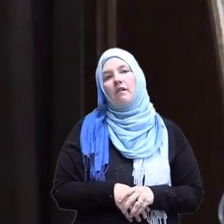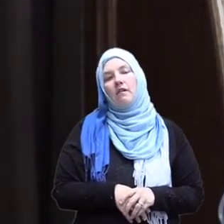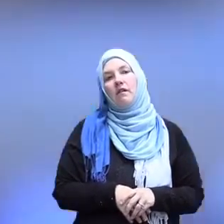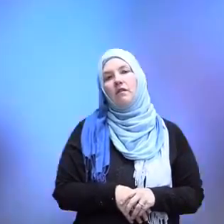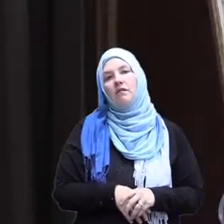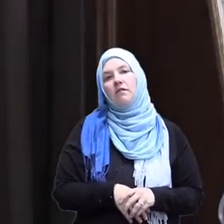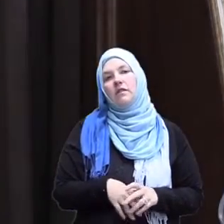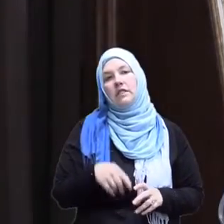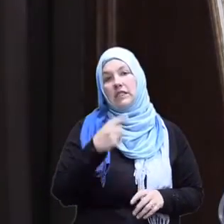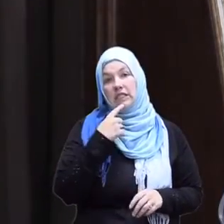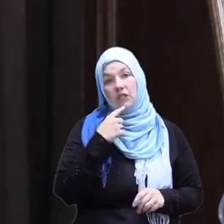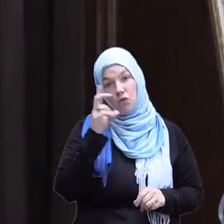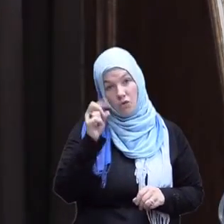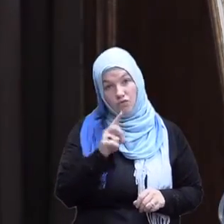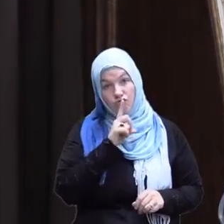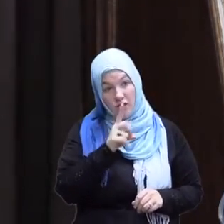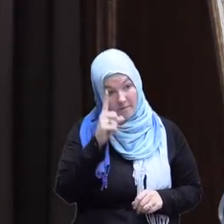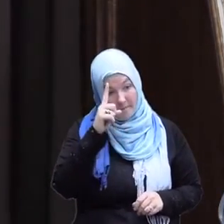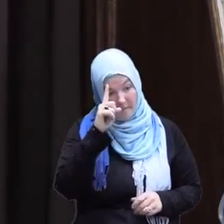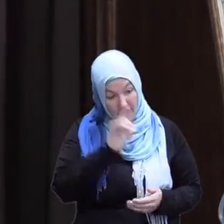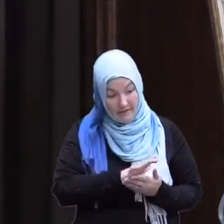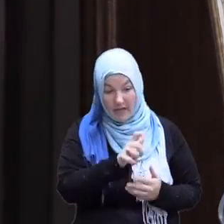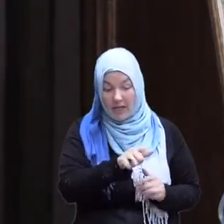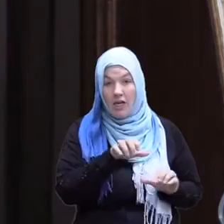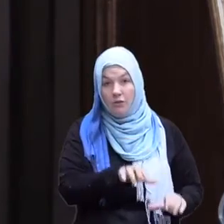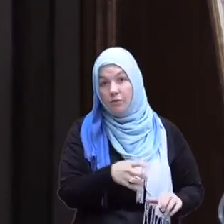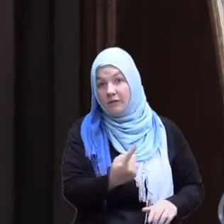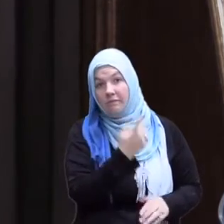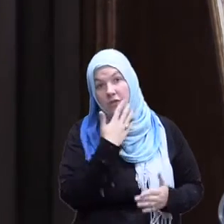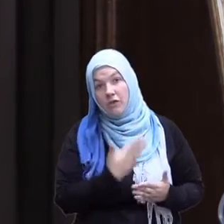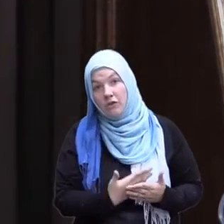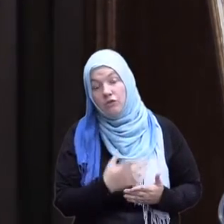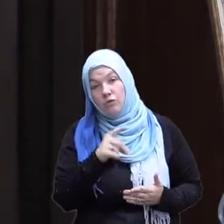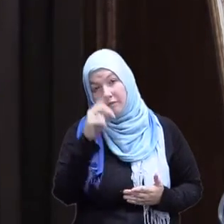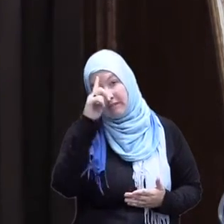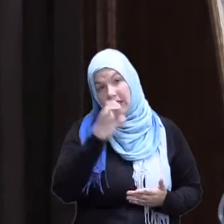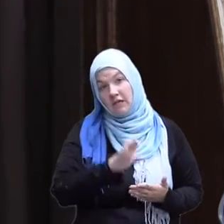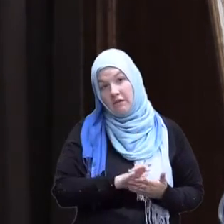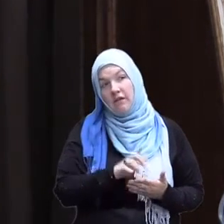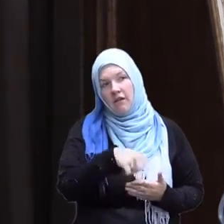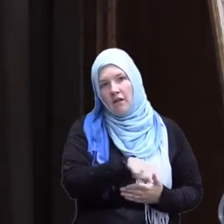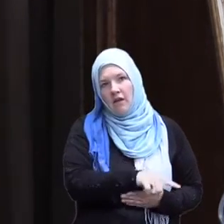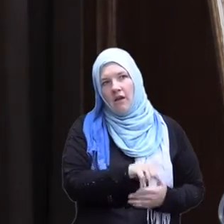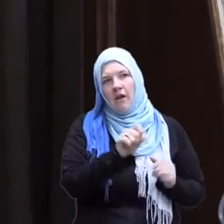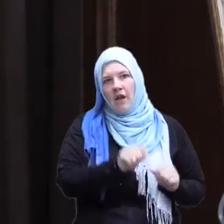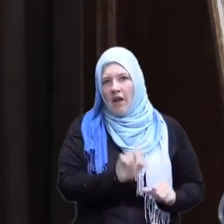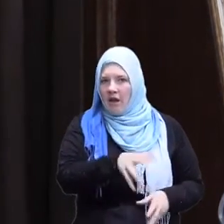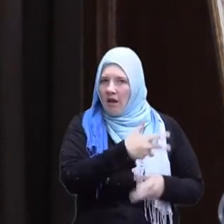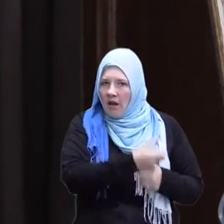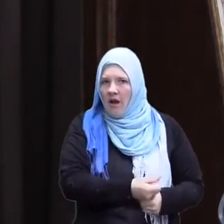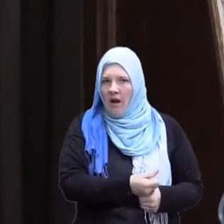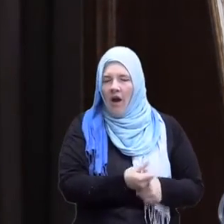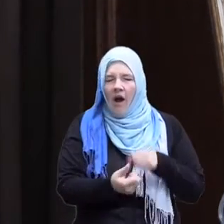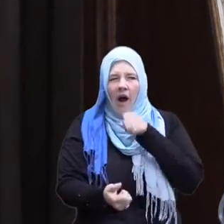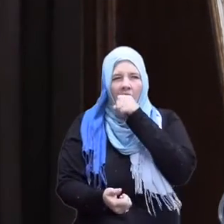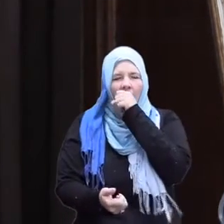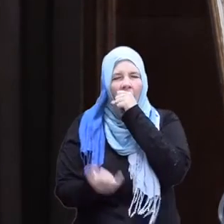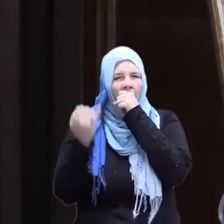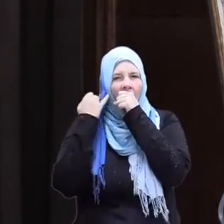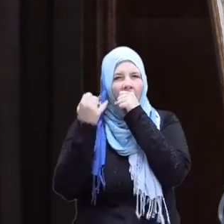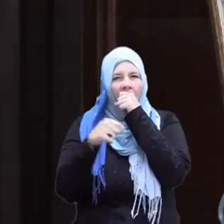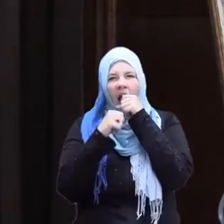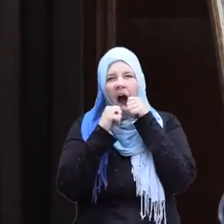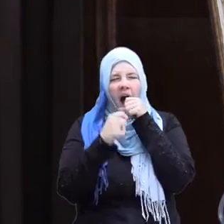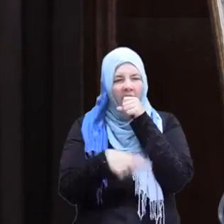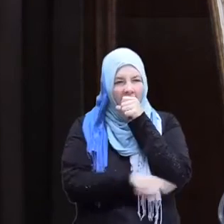be partners for anything? Do you really even believe that they can be trusted? If they